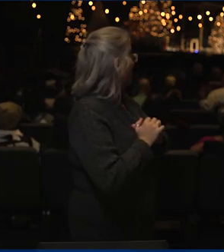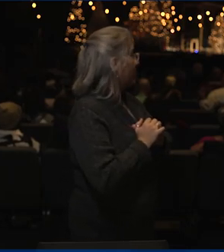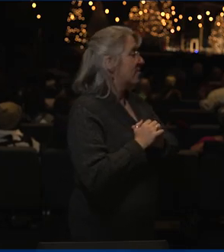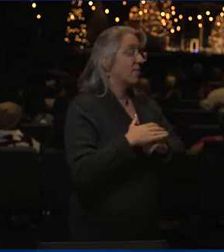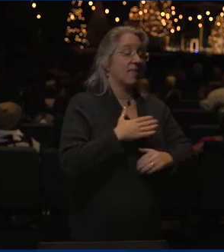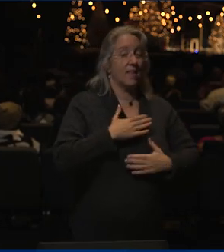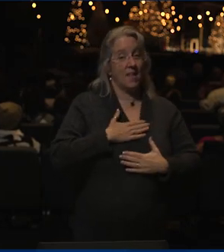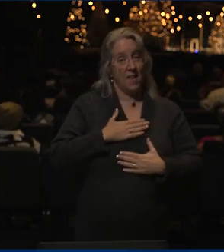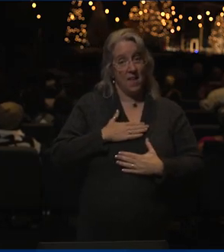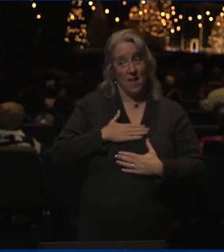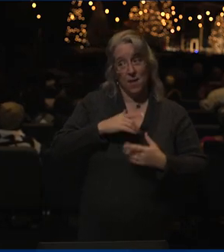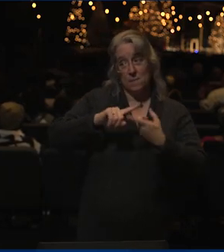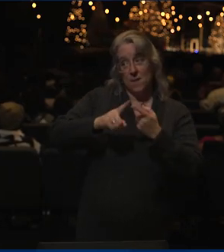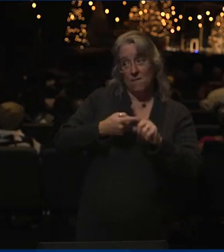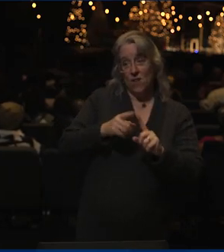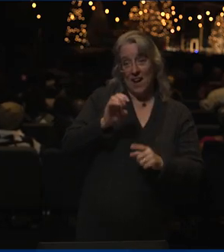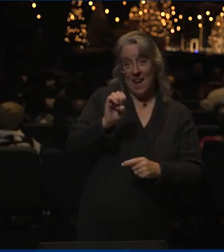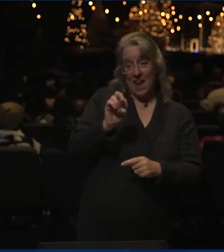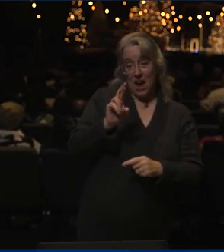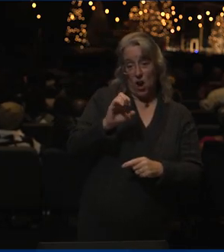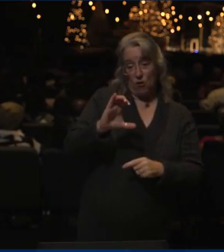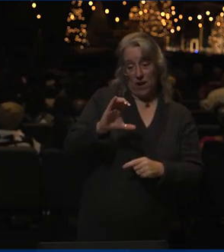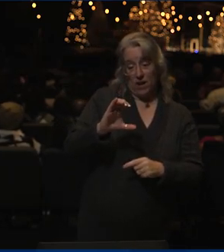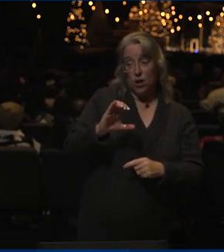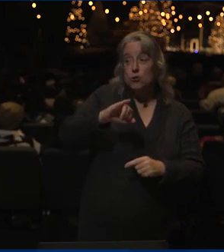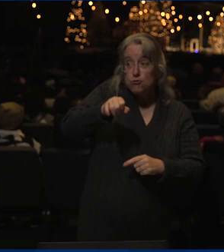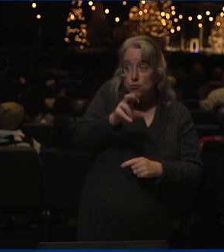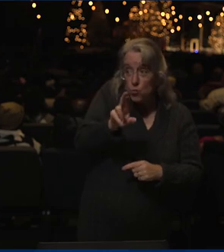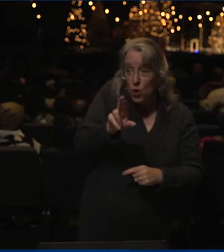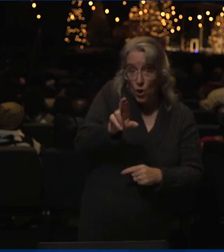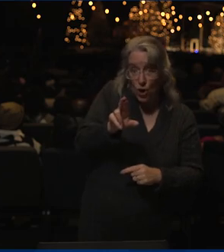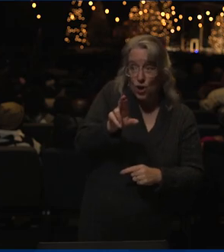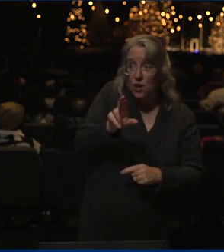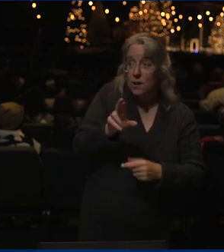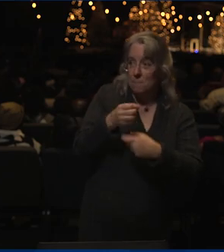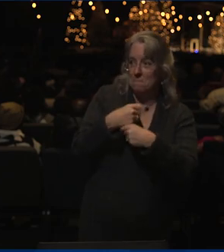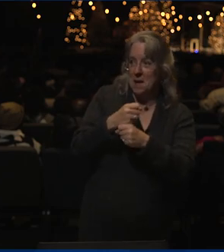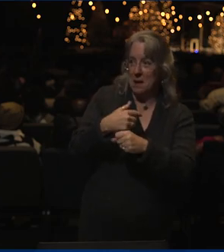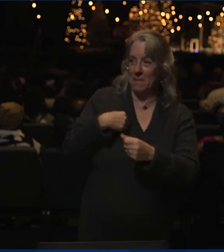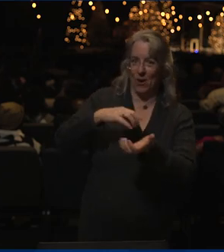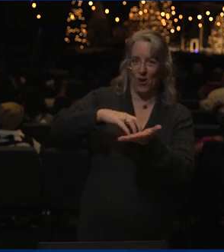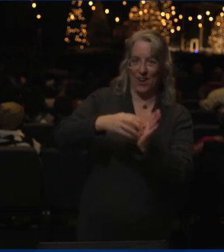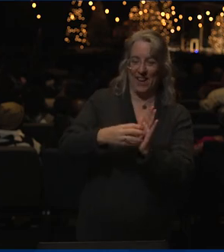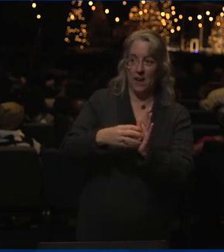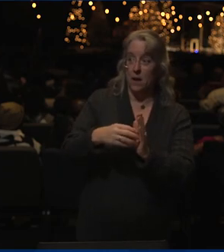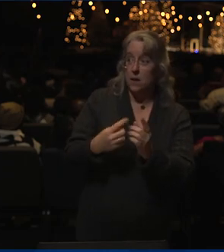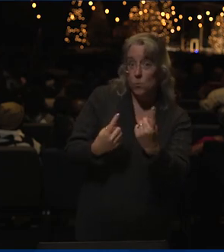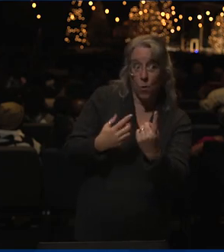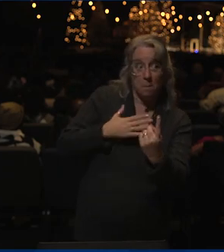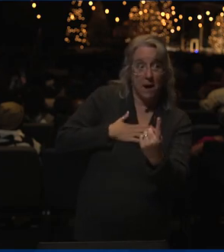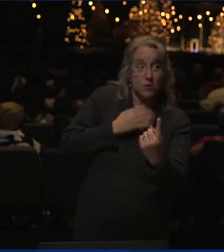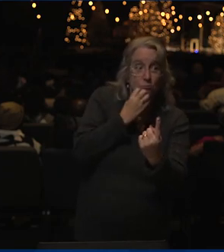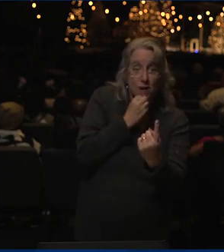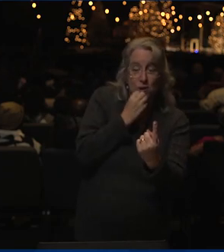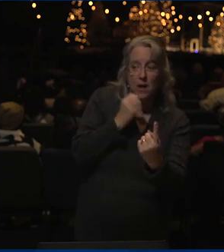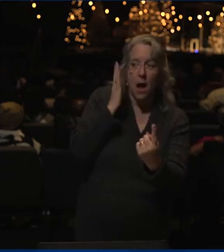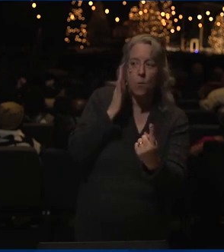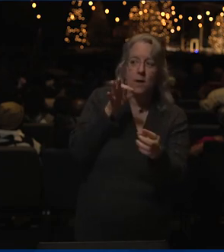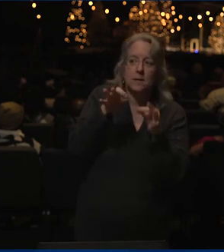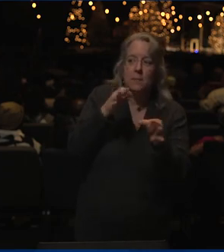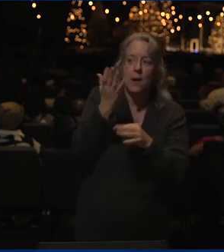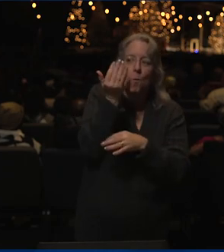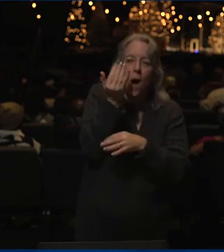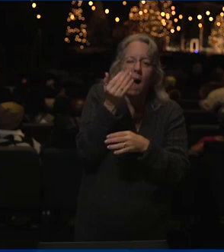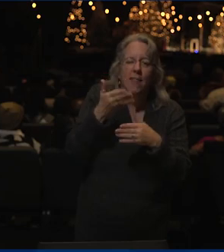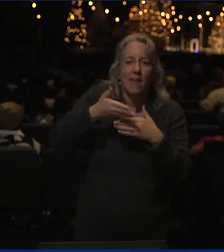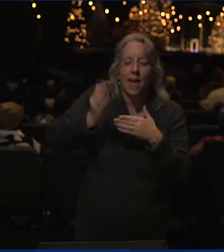Eric Jr. made me this cookie. It is one of my treasures, and I'm going to explain why at the end of my little talk. This